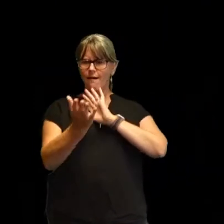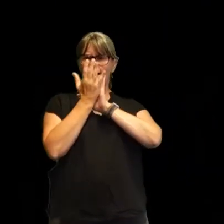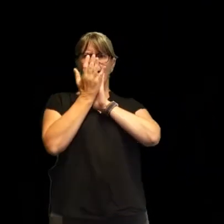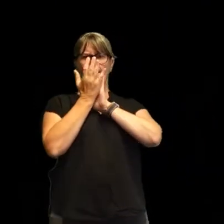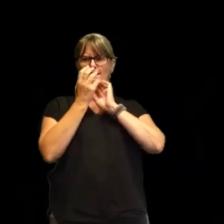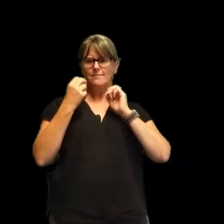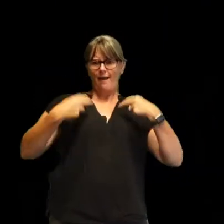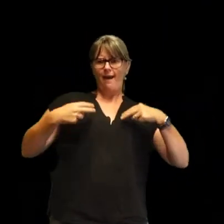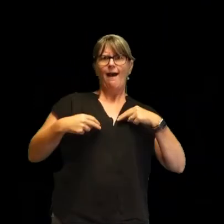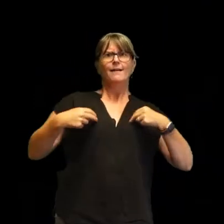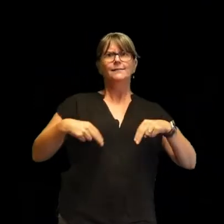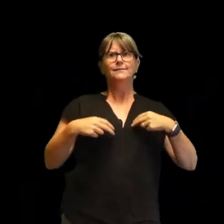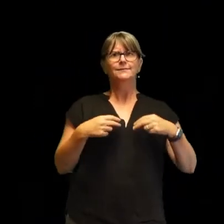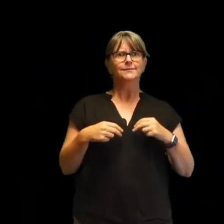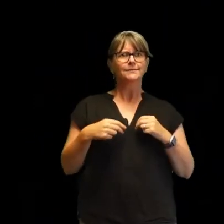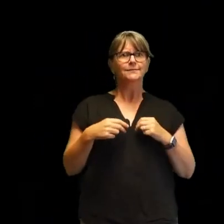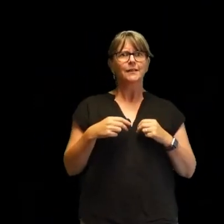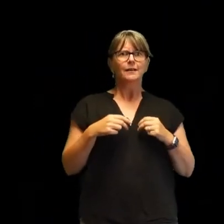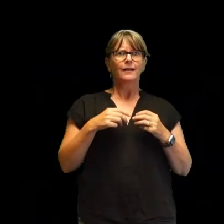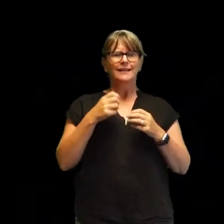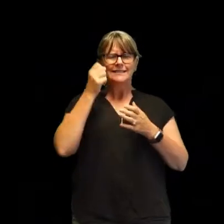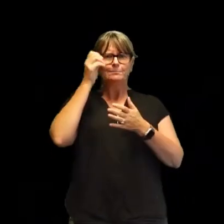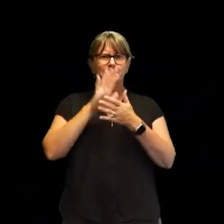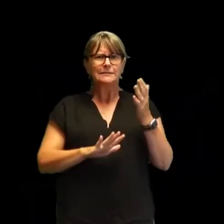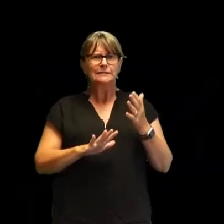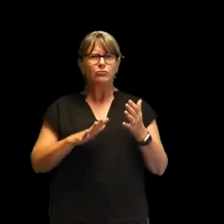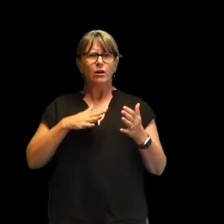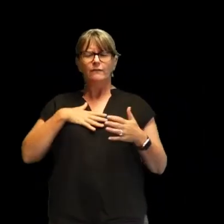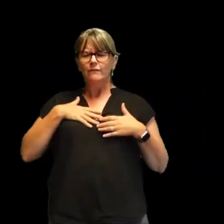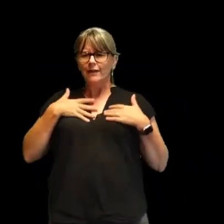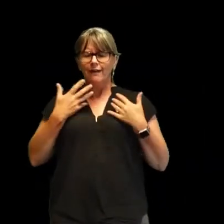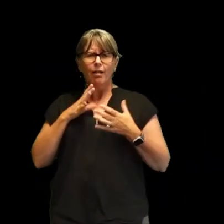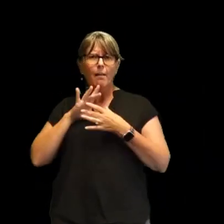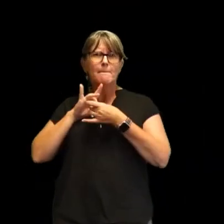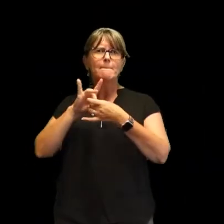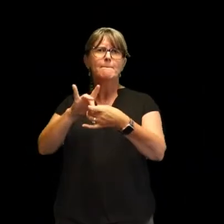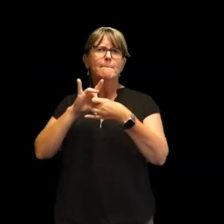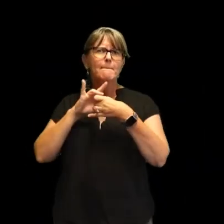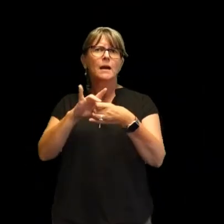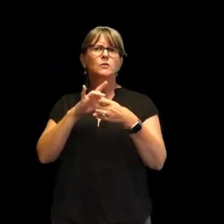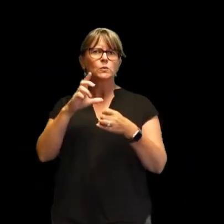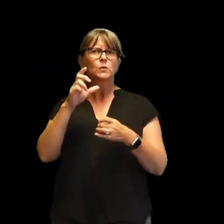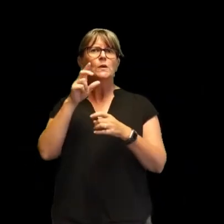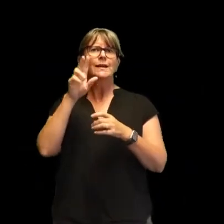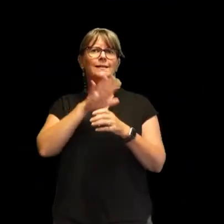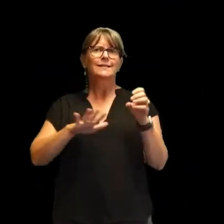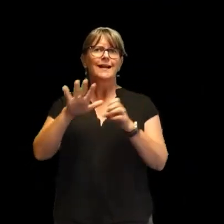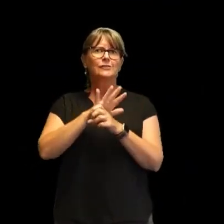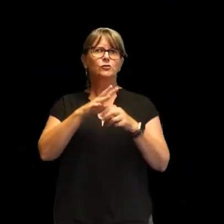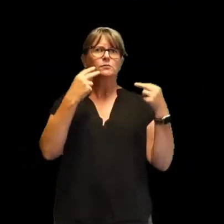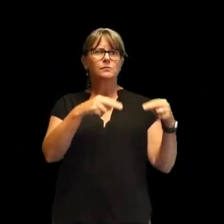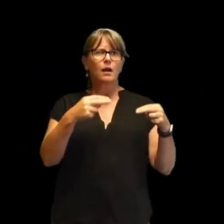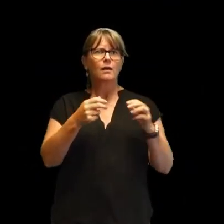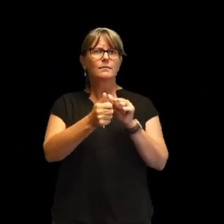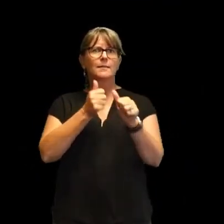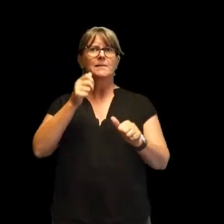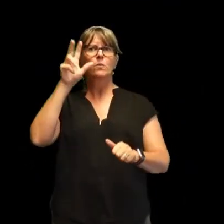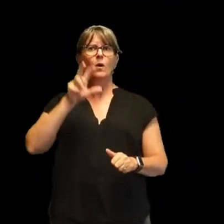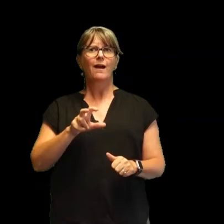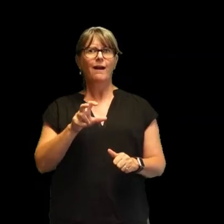Audiences are going to be able to get really up close to movement and experience the National Dance Company Wales dancers like never before.